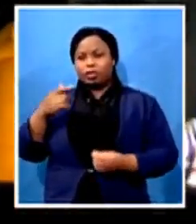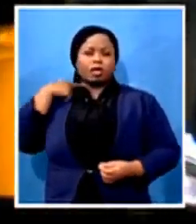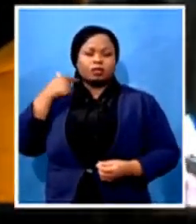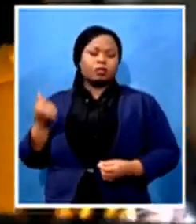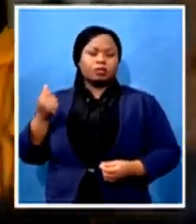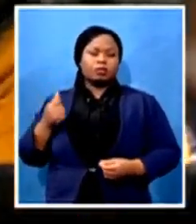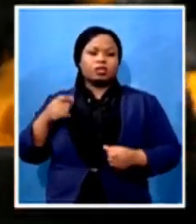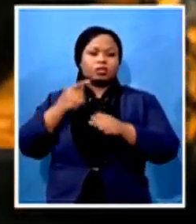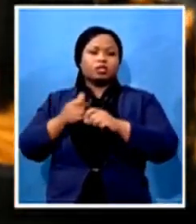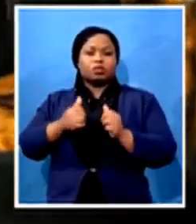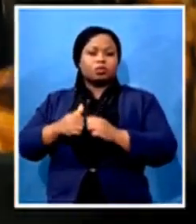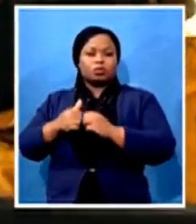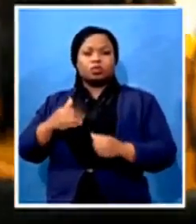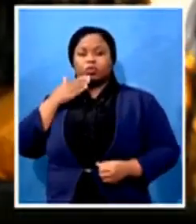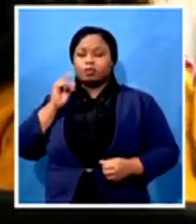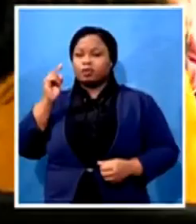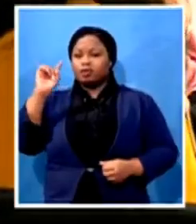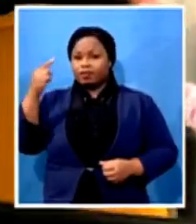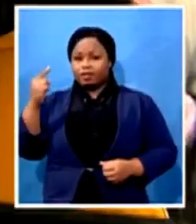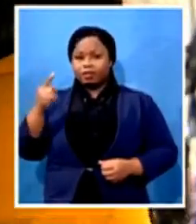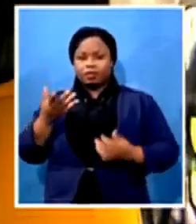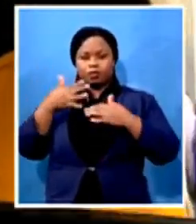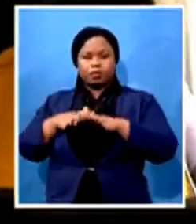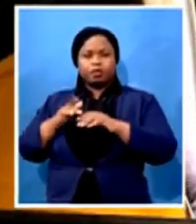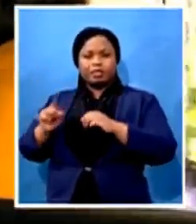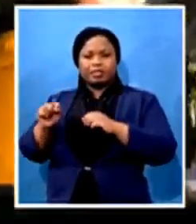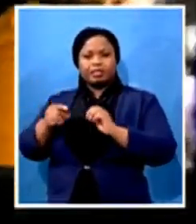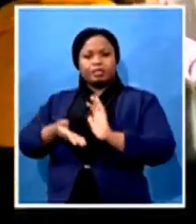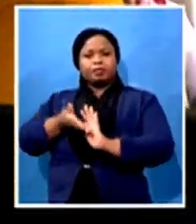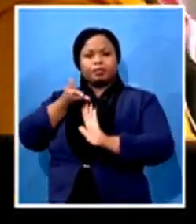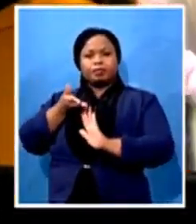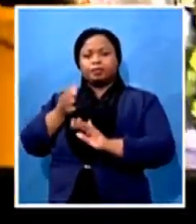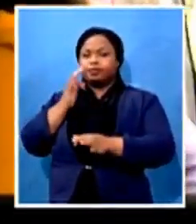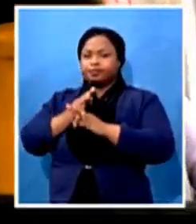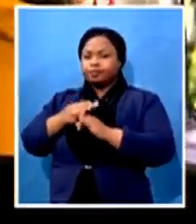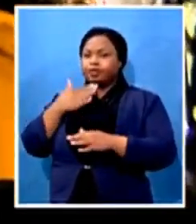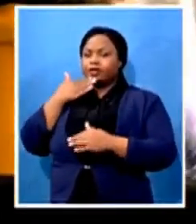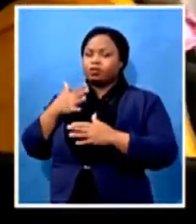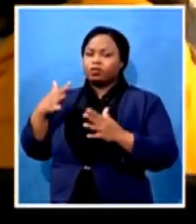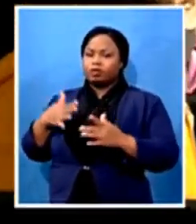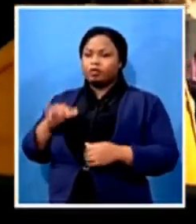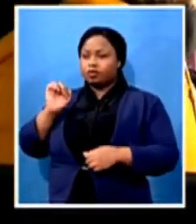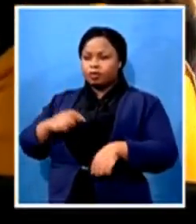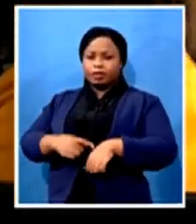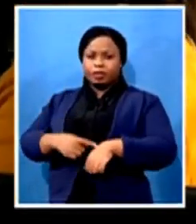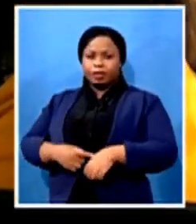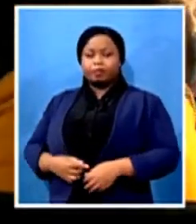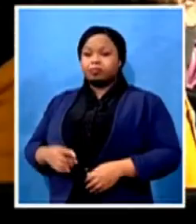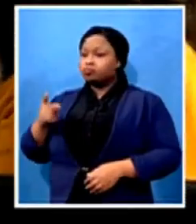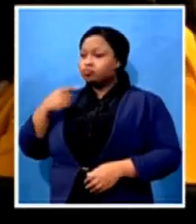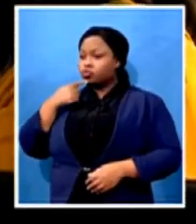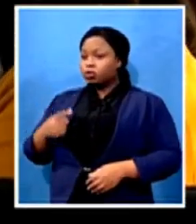to be implementing this. And thank you so much for your time. You're also saying, together with your colleague from